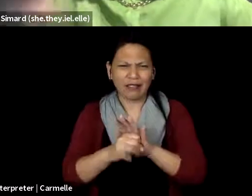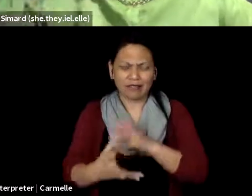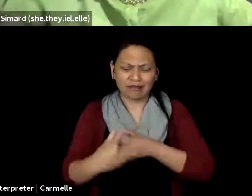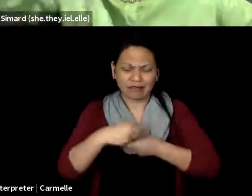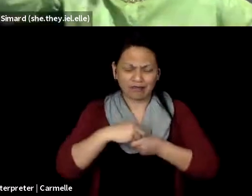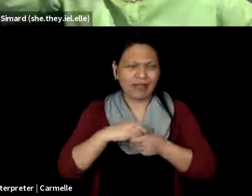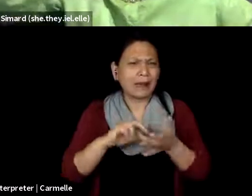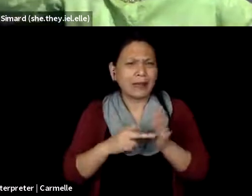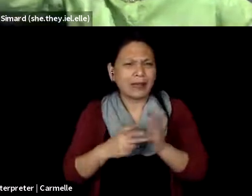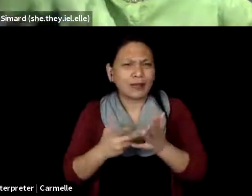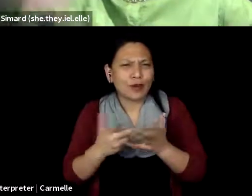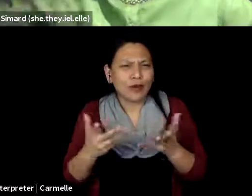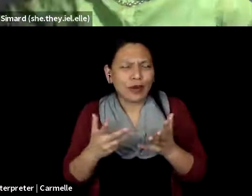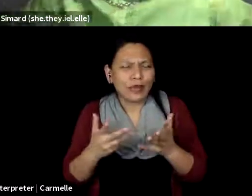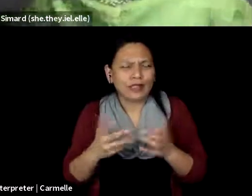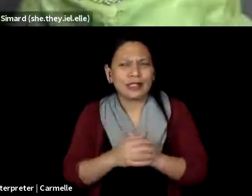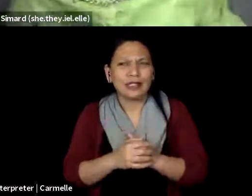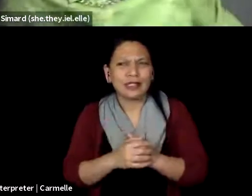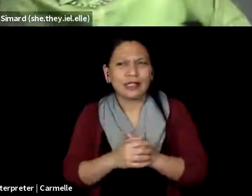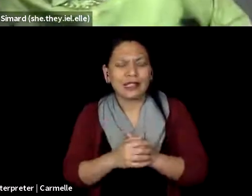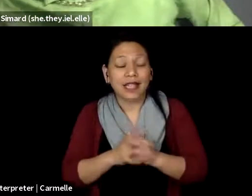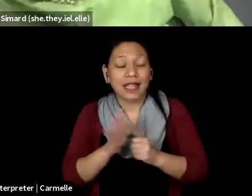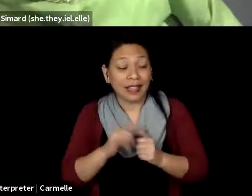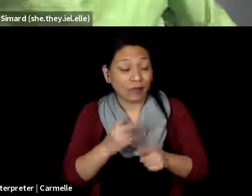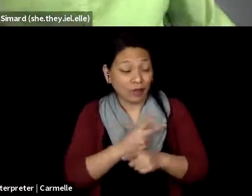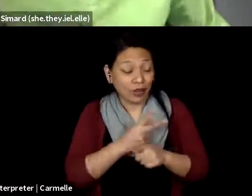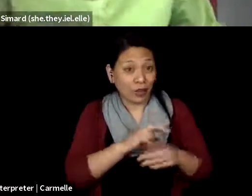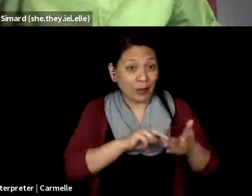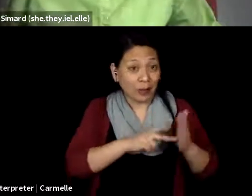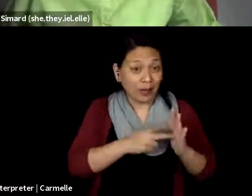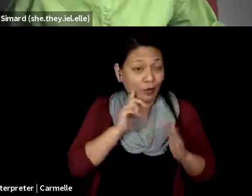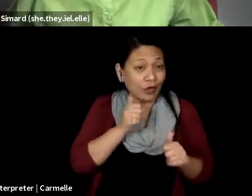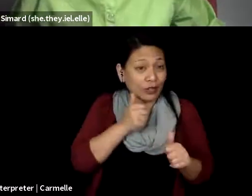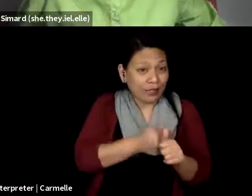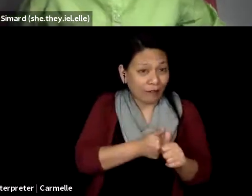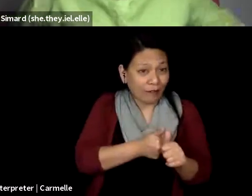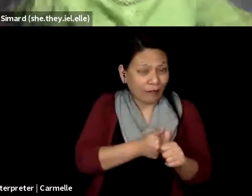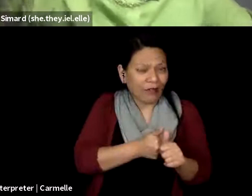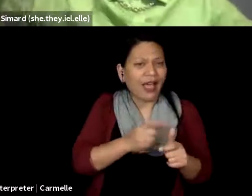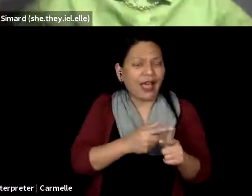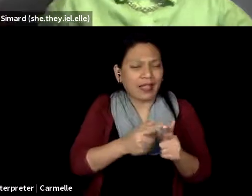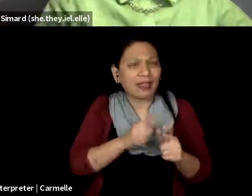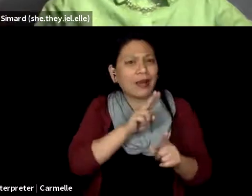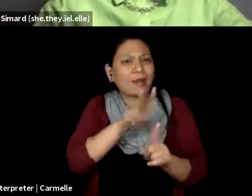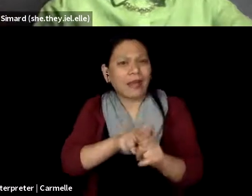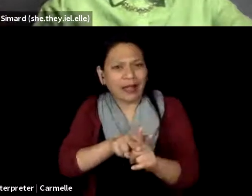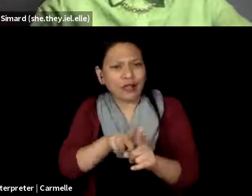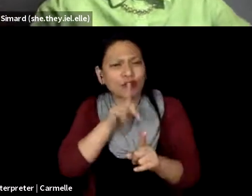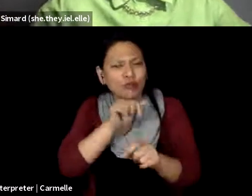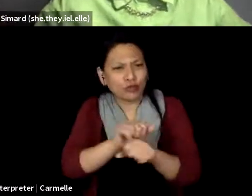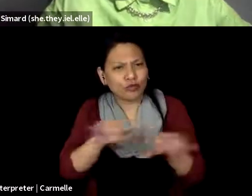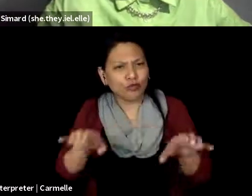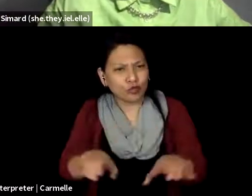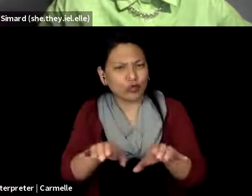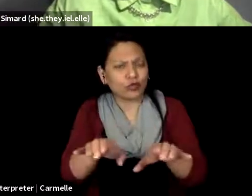to articulate it for yourself, to then be able to implement it in a way that feels authentic for you. And then to ask,